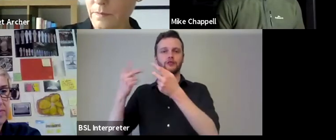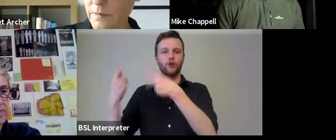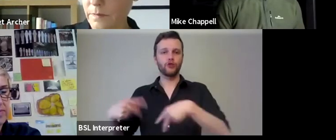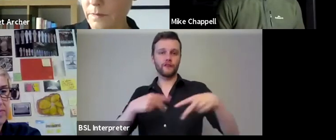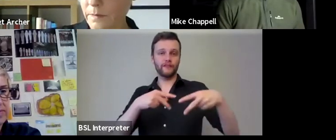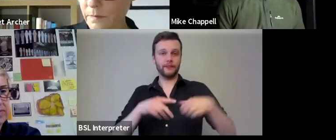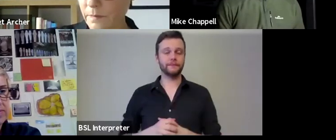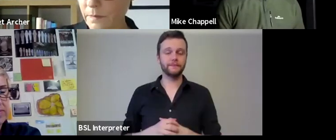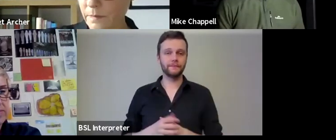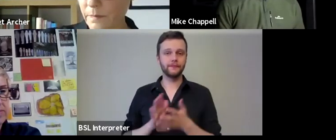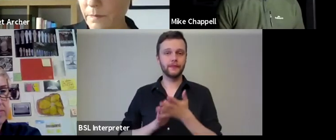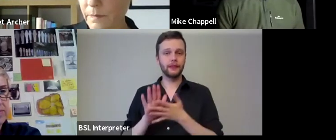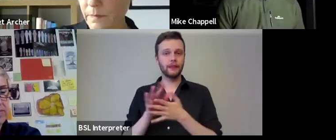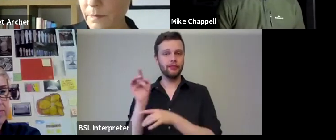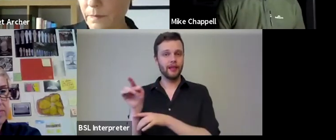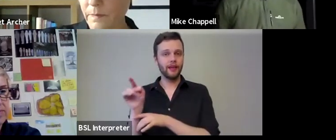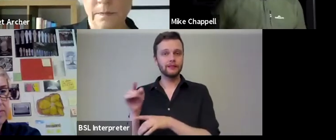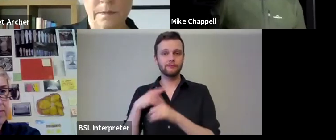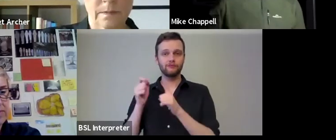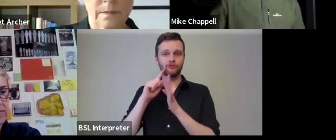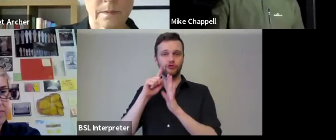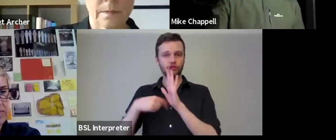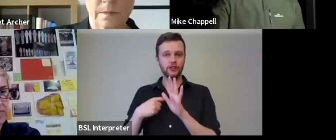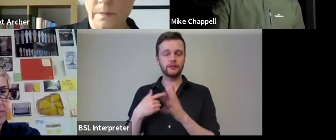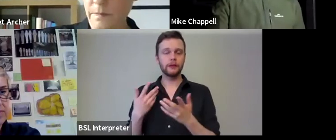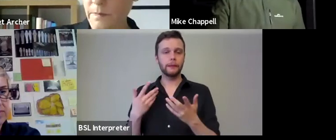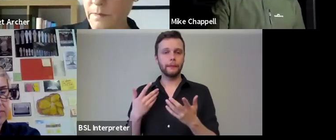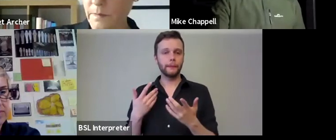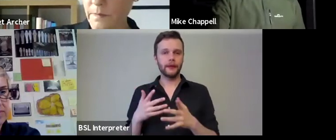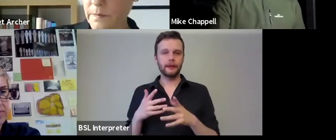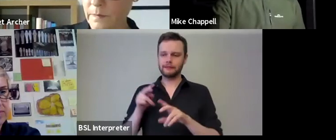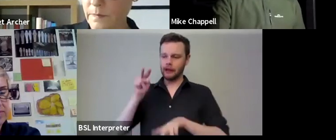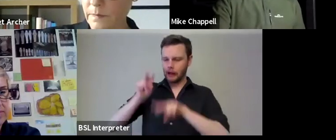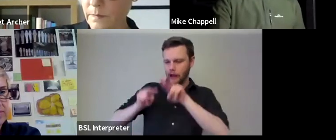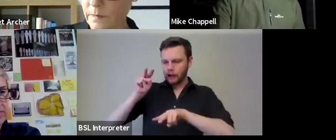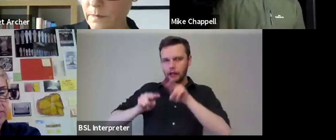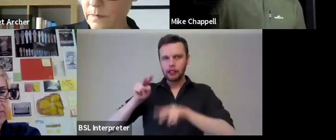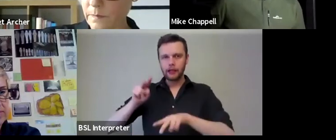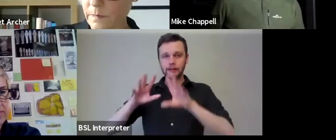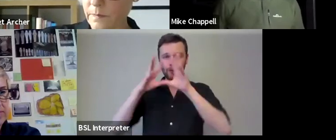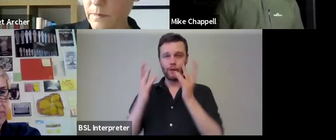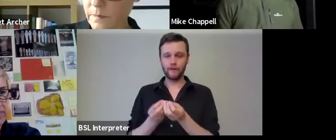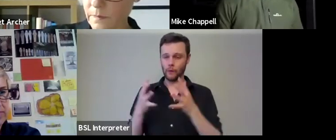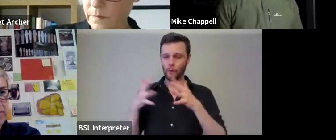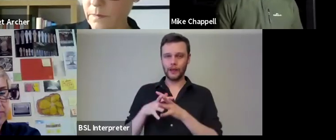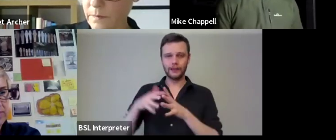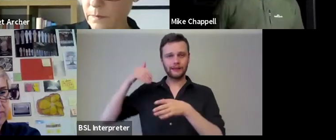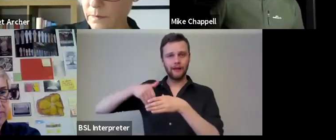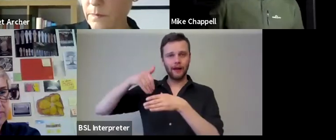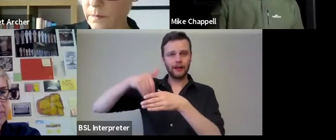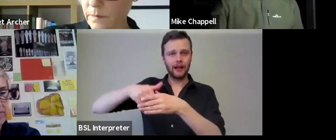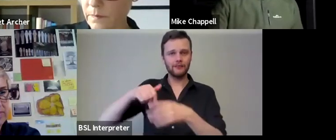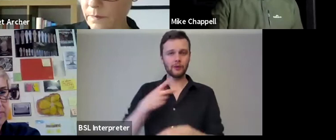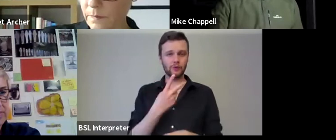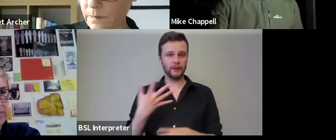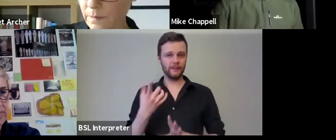did, that project, it analyzed all of Wayne's archive over about 25